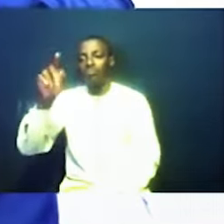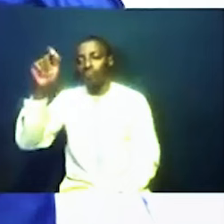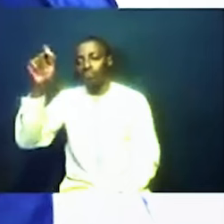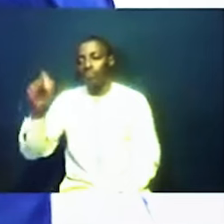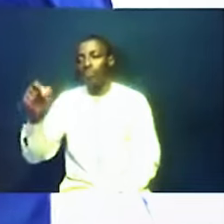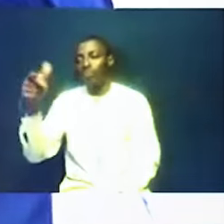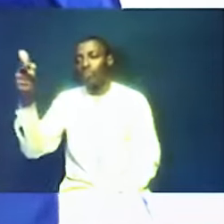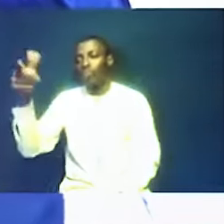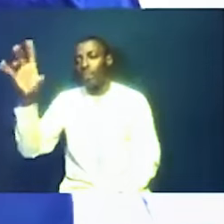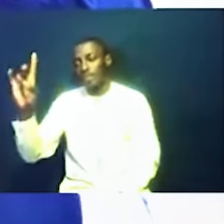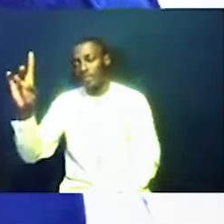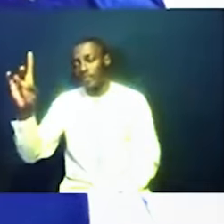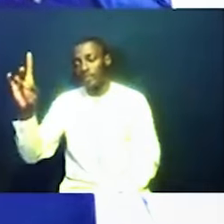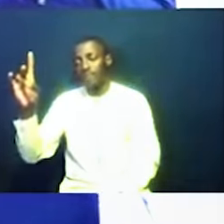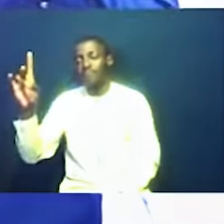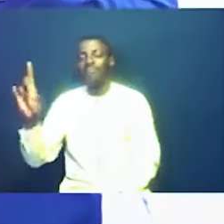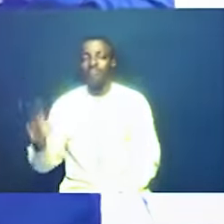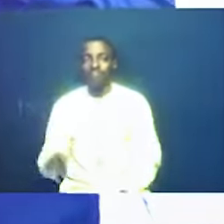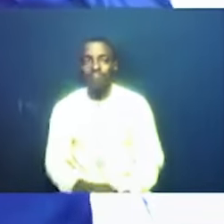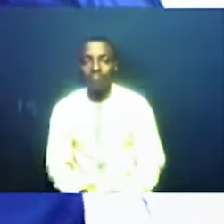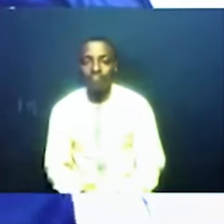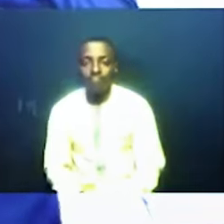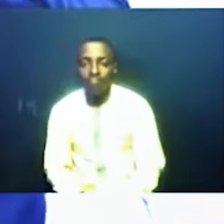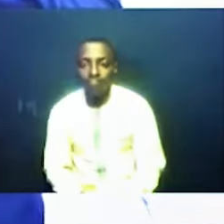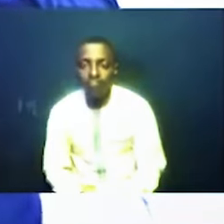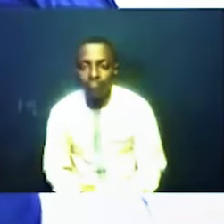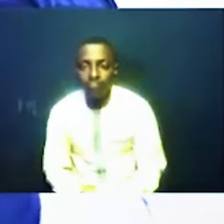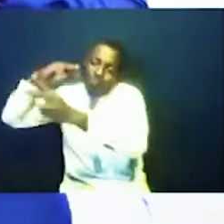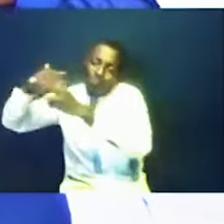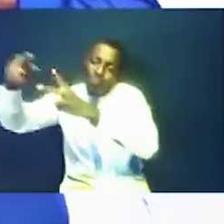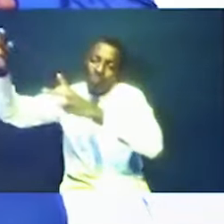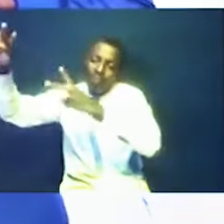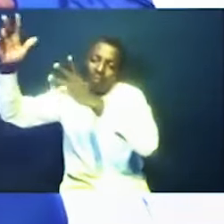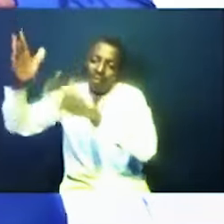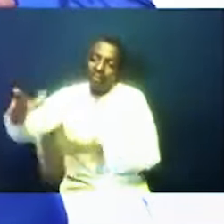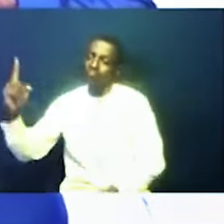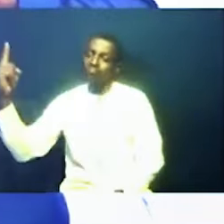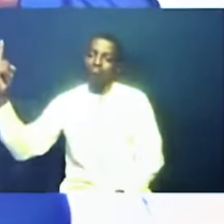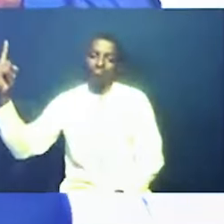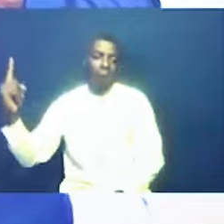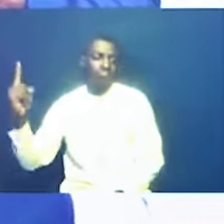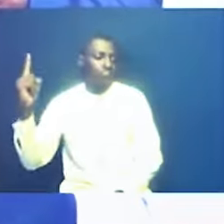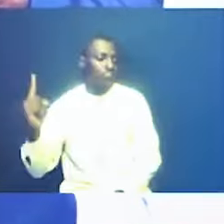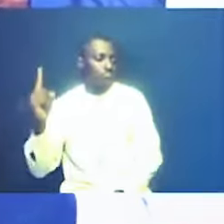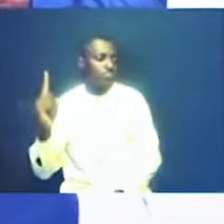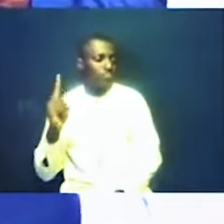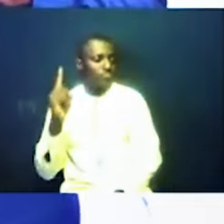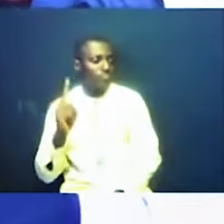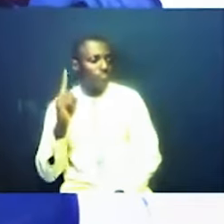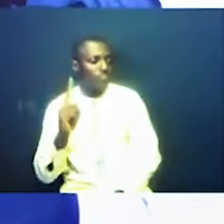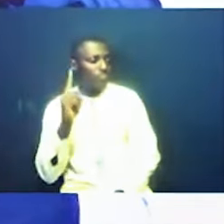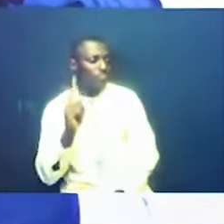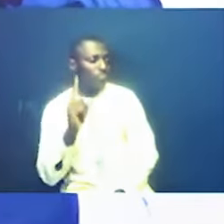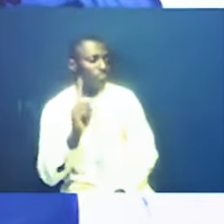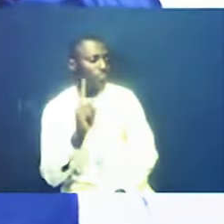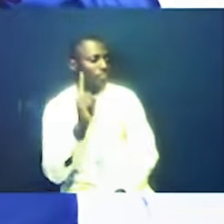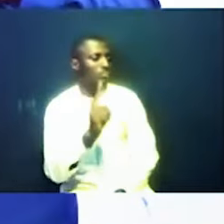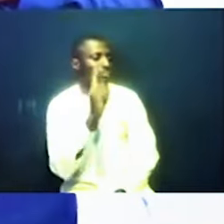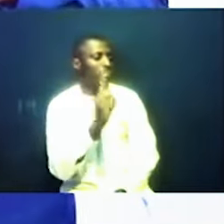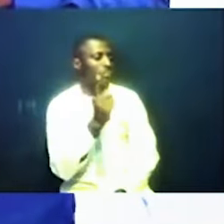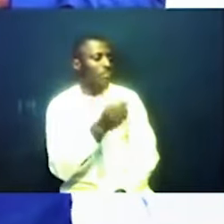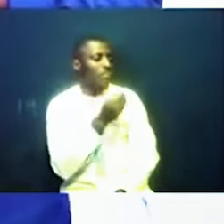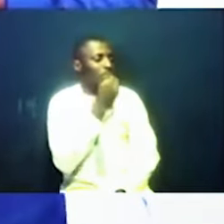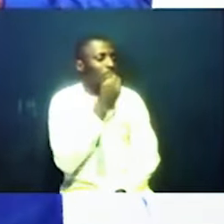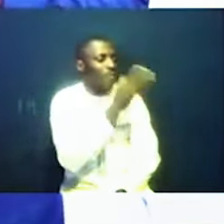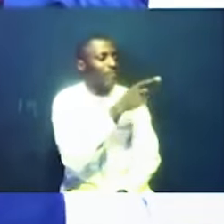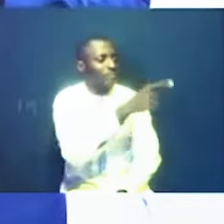27. Can you imagine a prophet comes to high priest's house to convict him of sin and